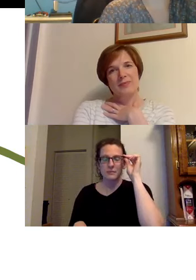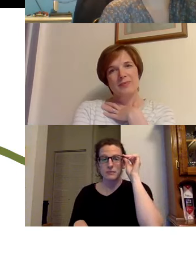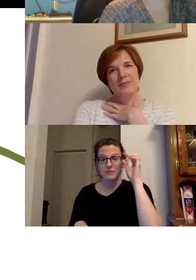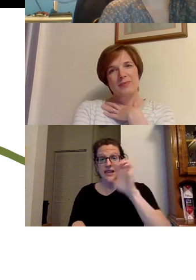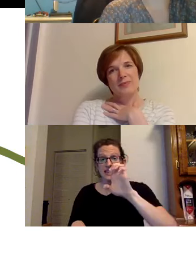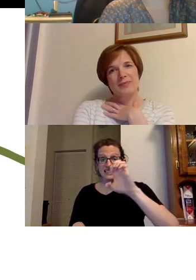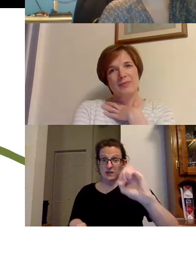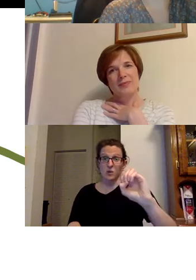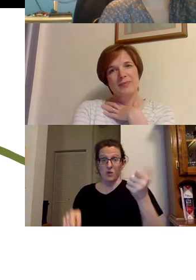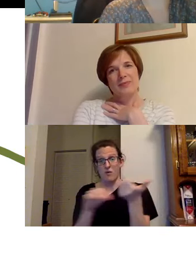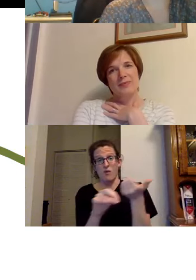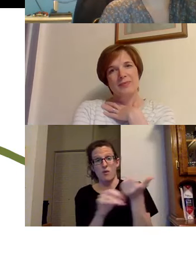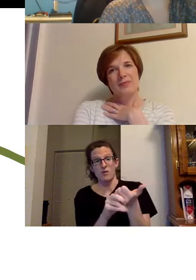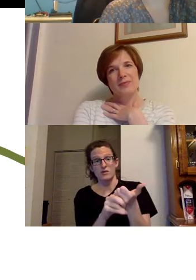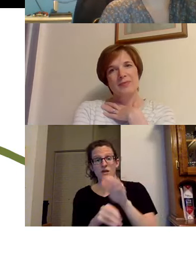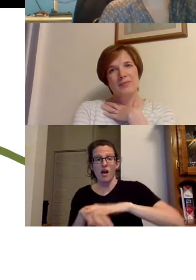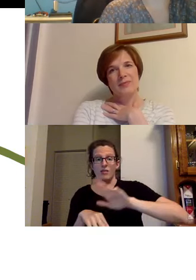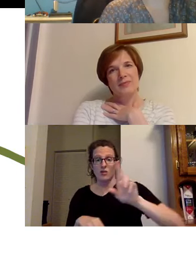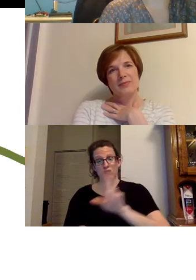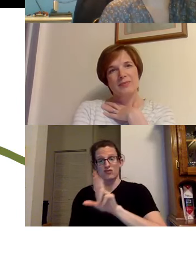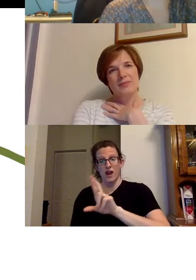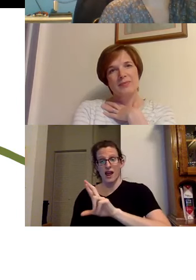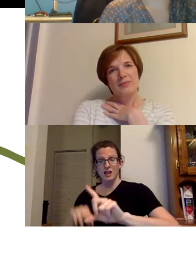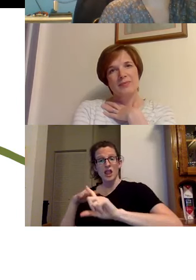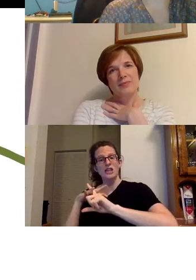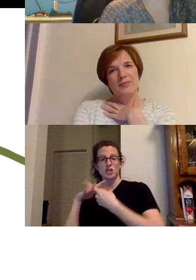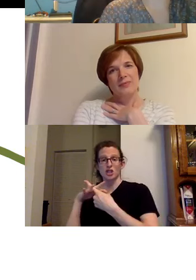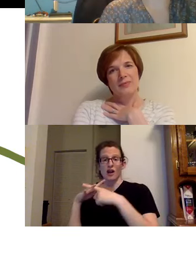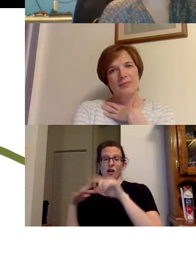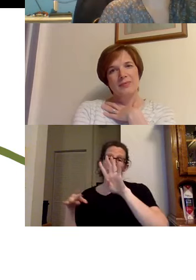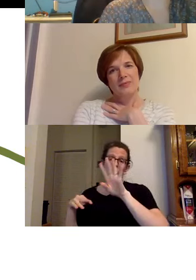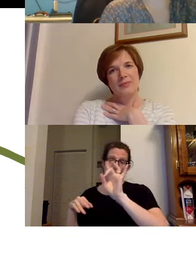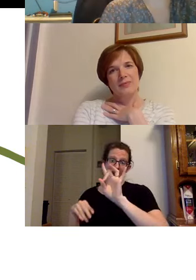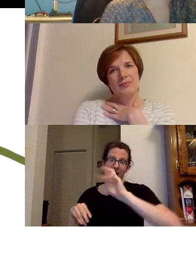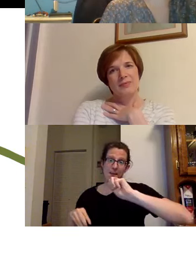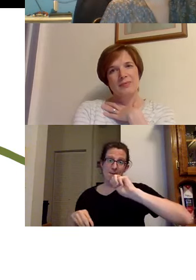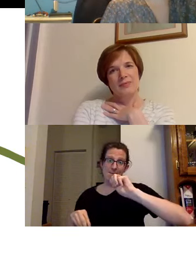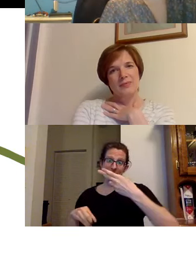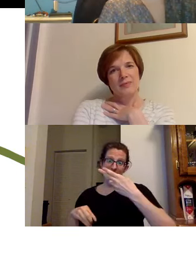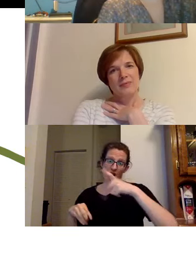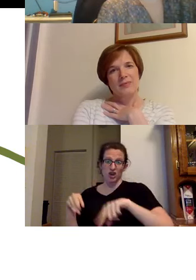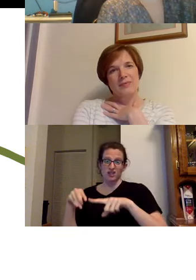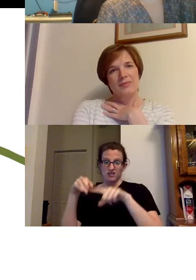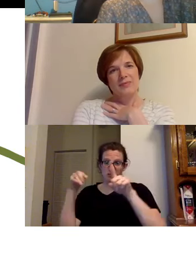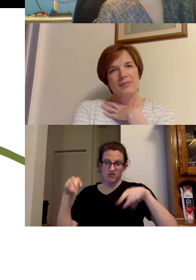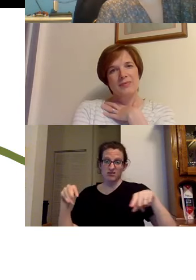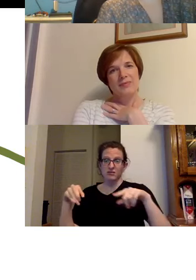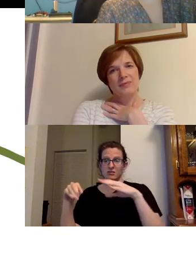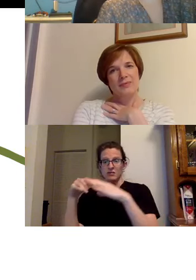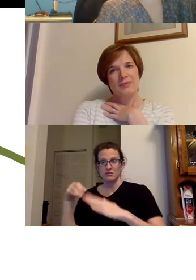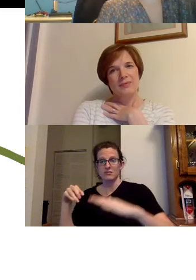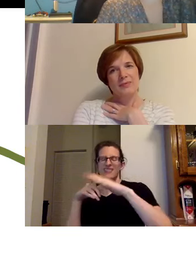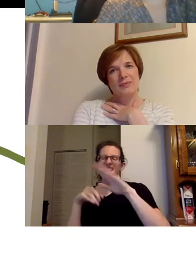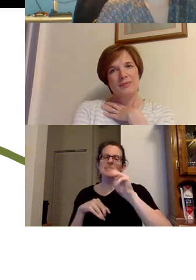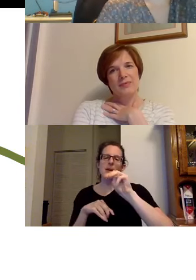essential oils on the right side, they start at approximately 48 megahertz. Melrose is that